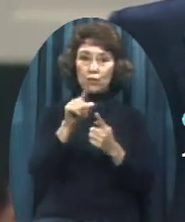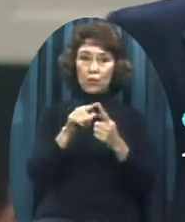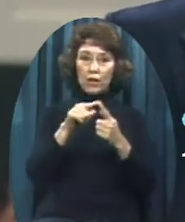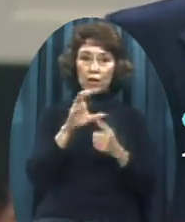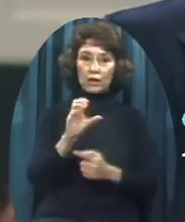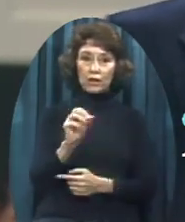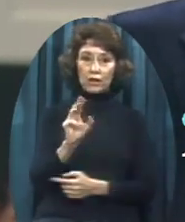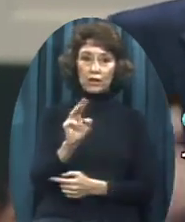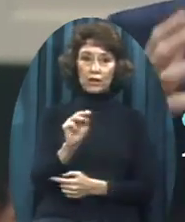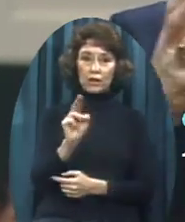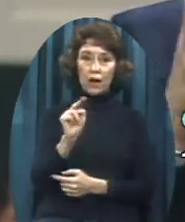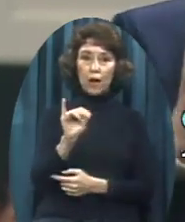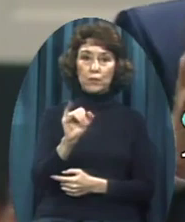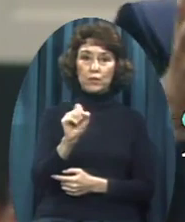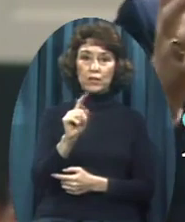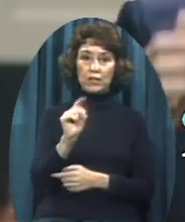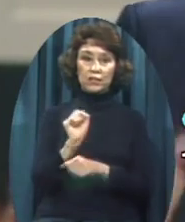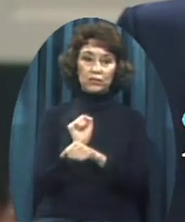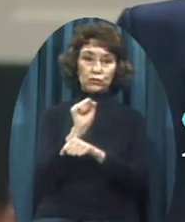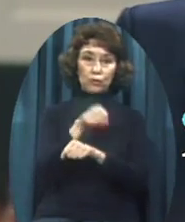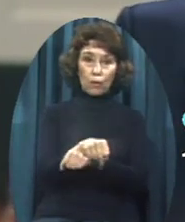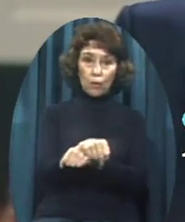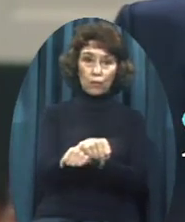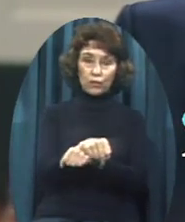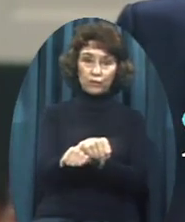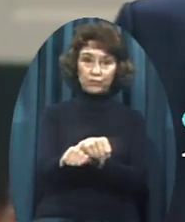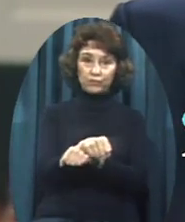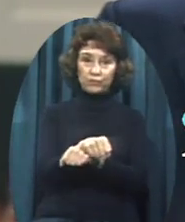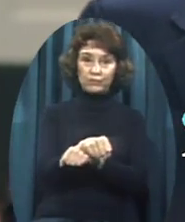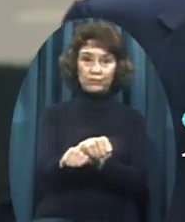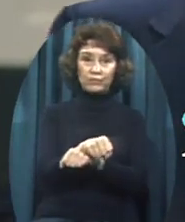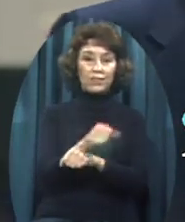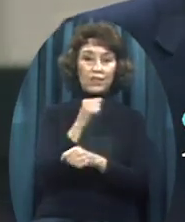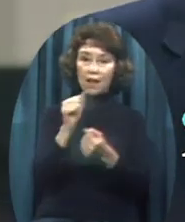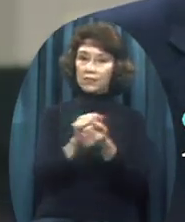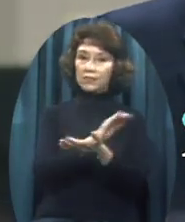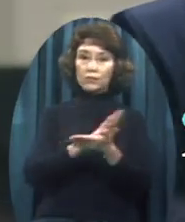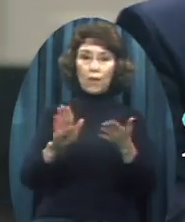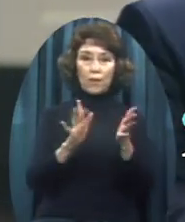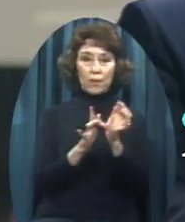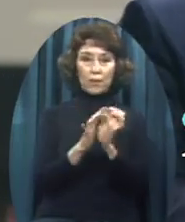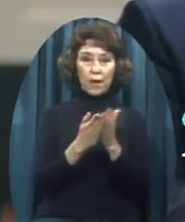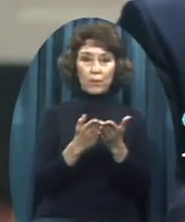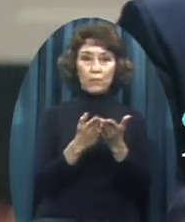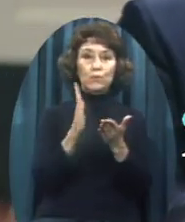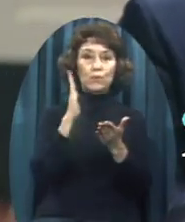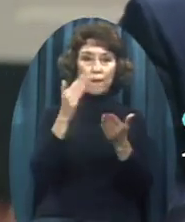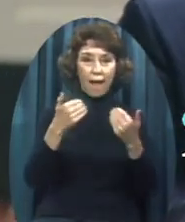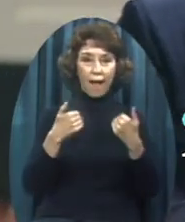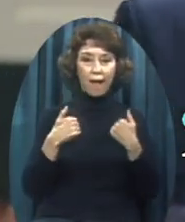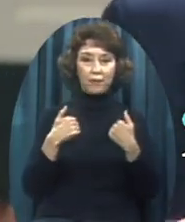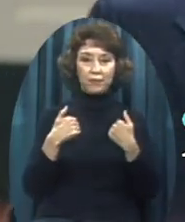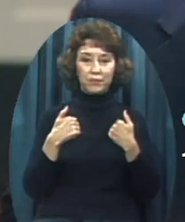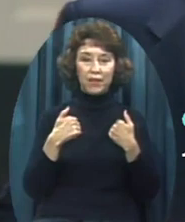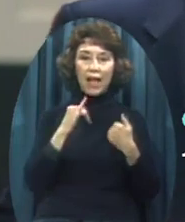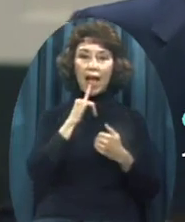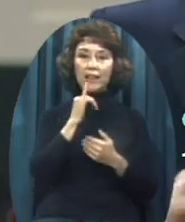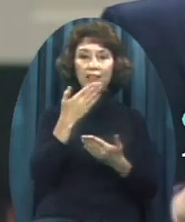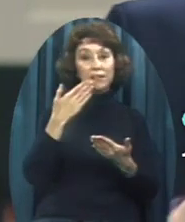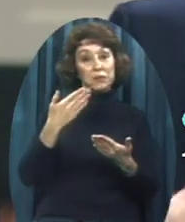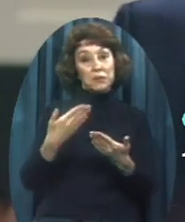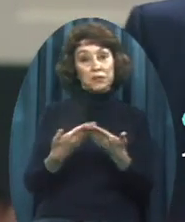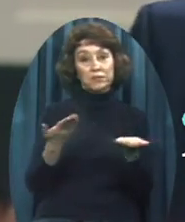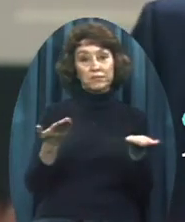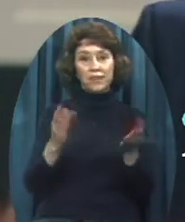the Bibles. We wouldn't have to be smuggling them back in now. And more than that, it's just a good